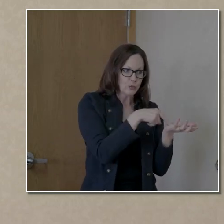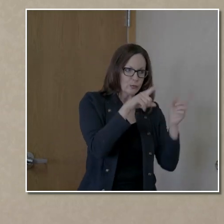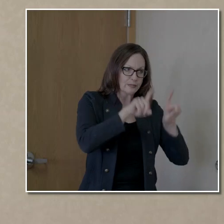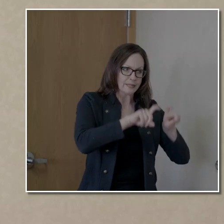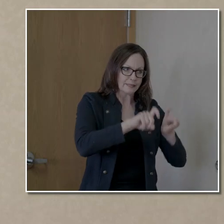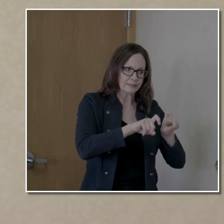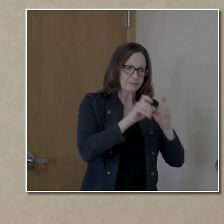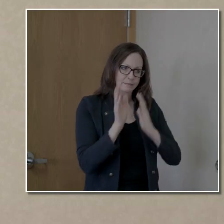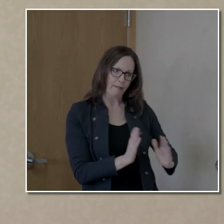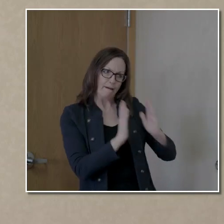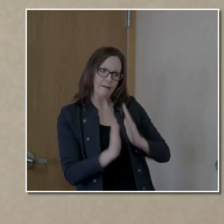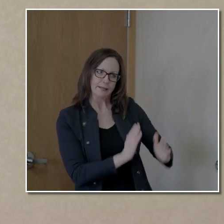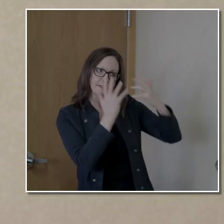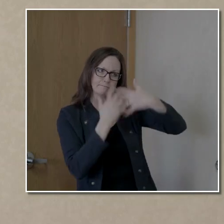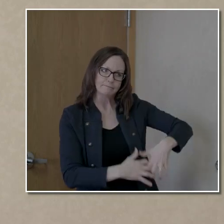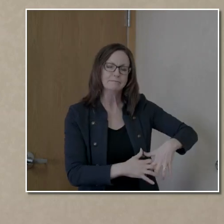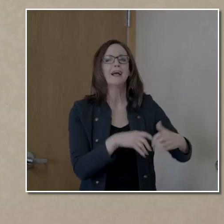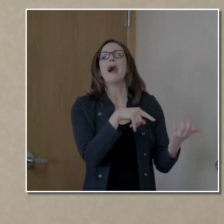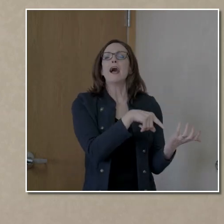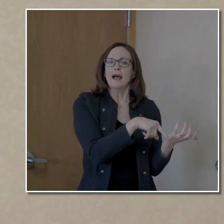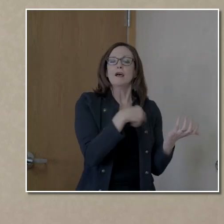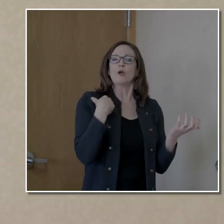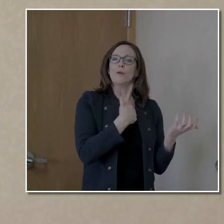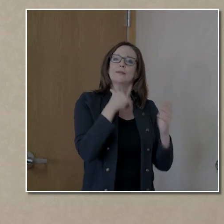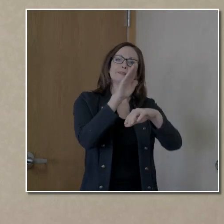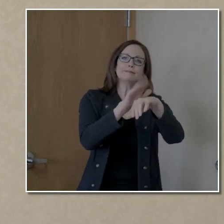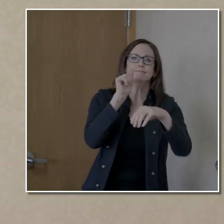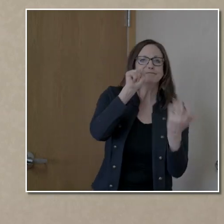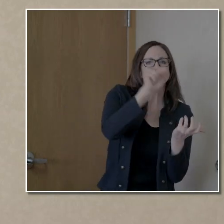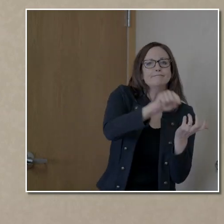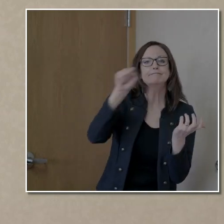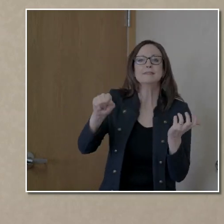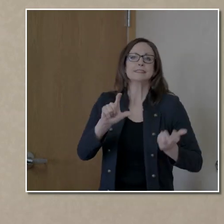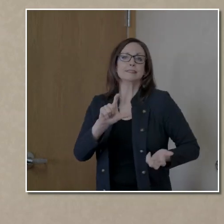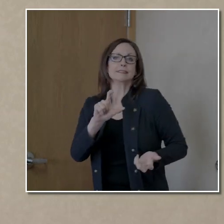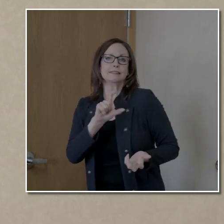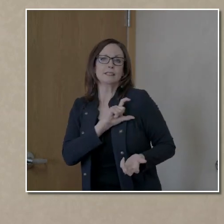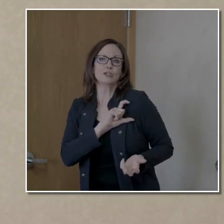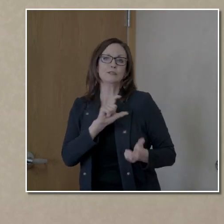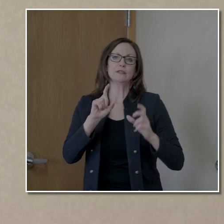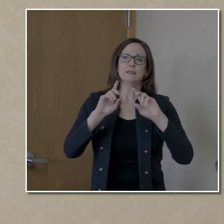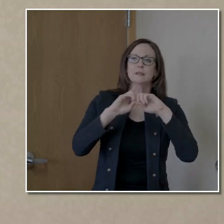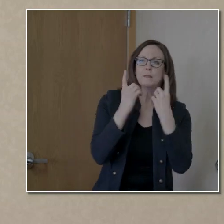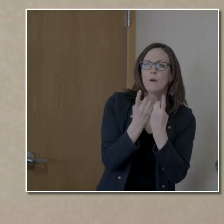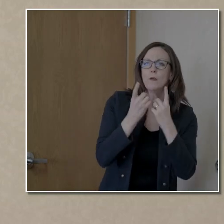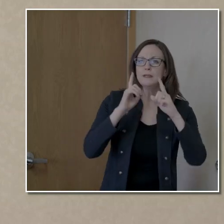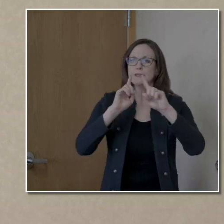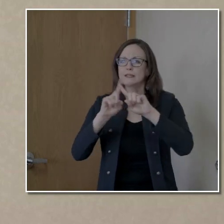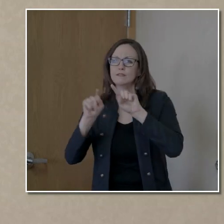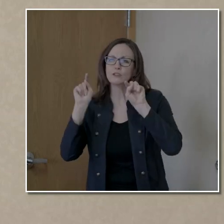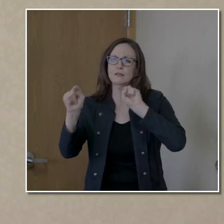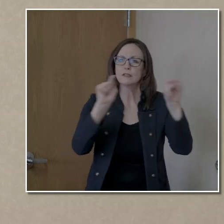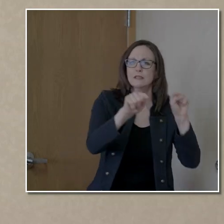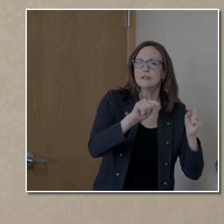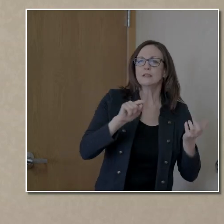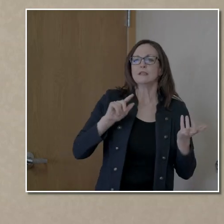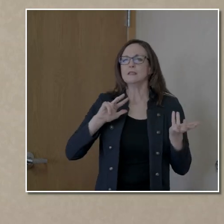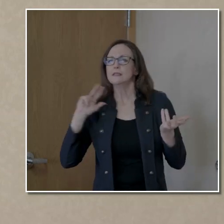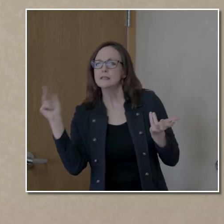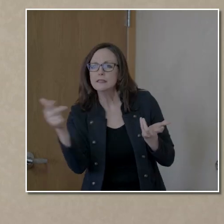isolation facilities, the DNR stood up with wardens who stepped up to serve in that